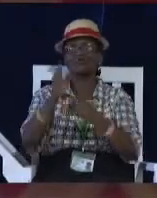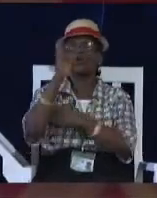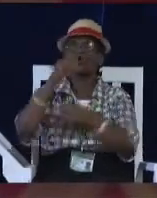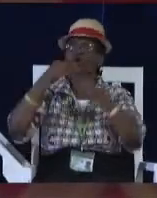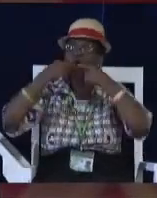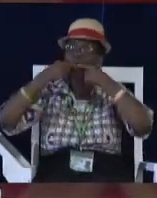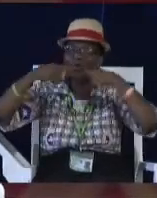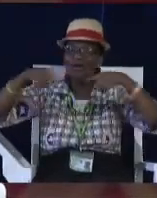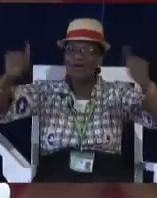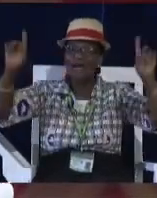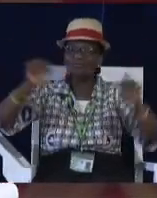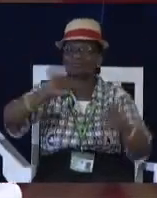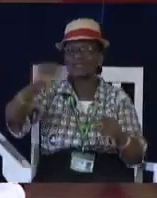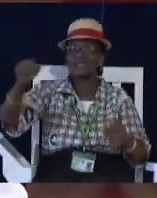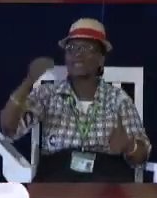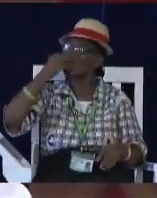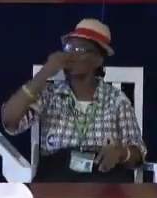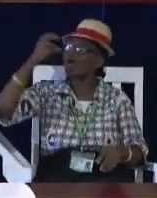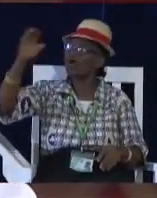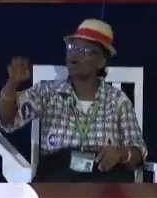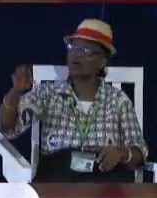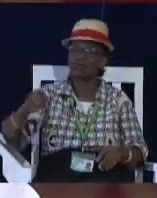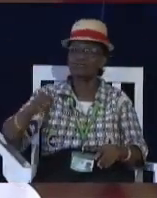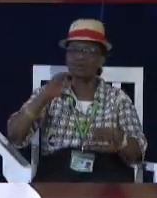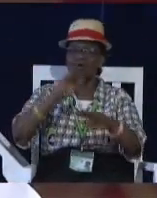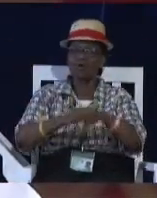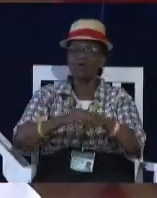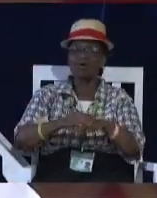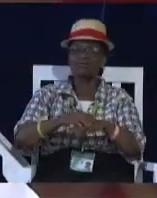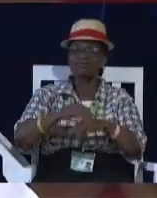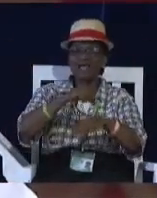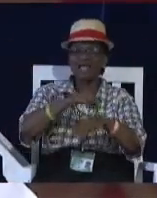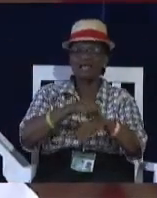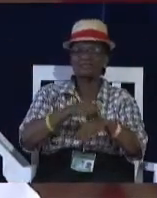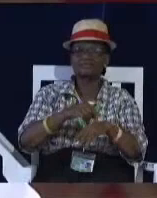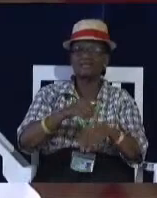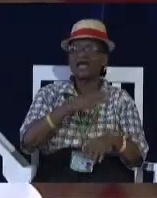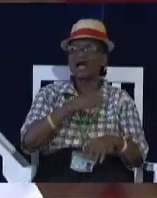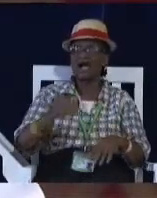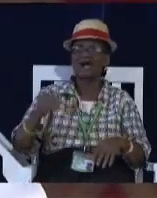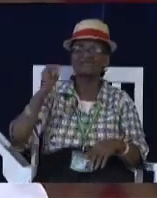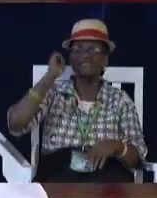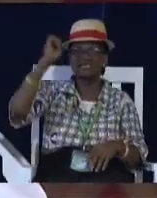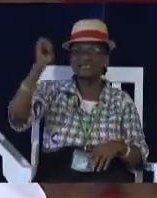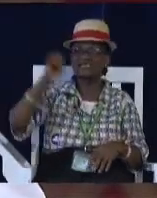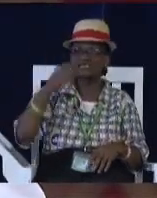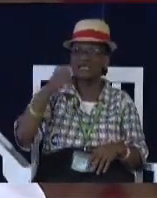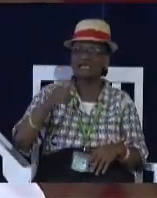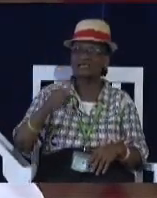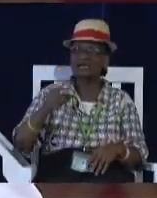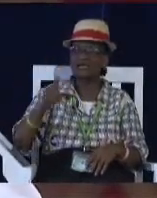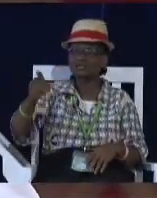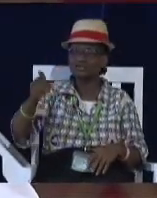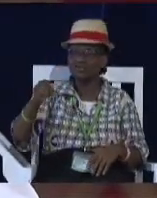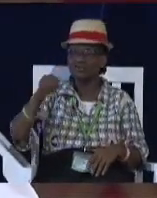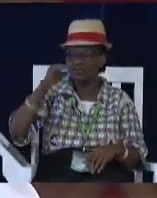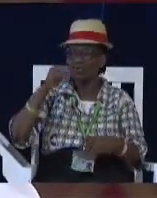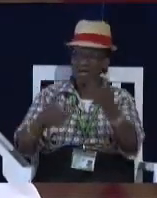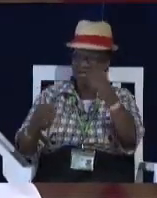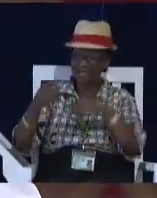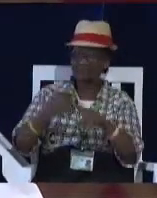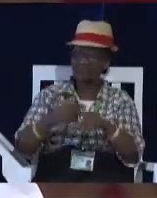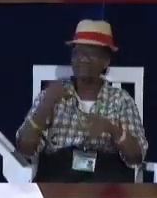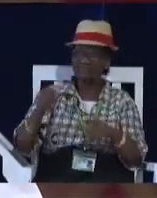a curse on man and said, you came from the dust, you